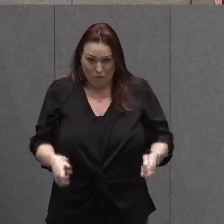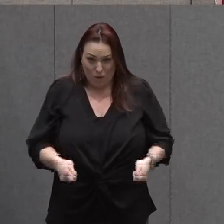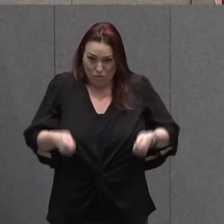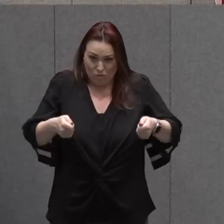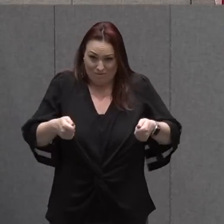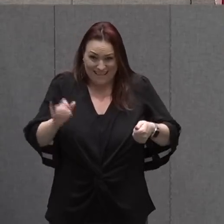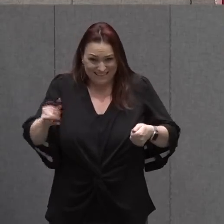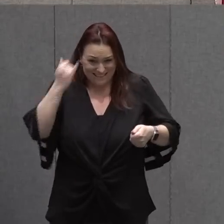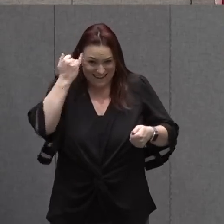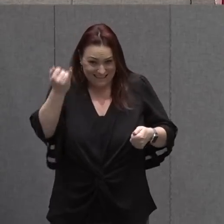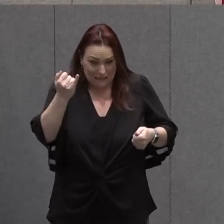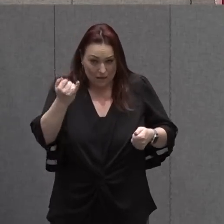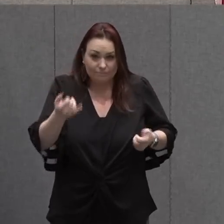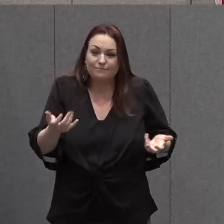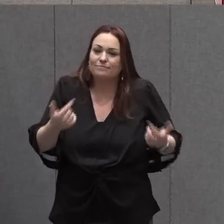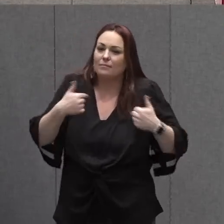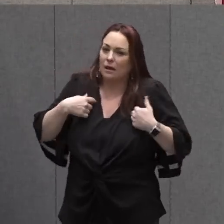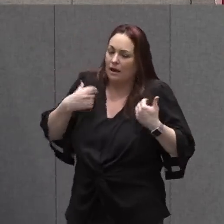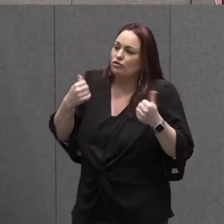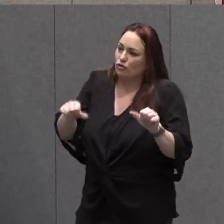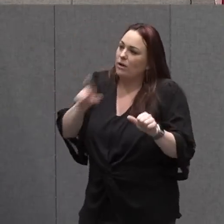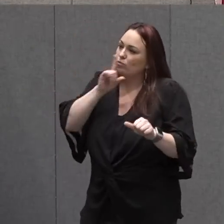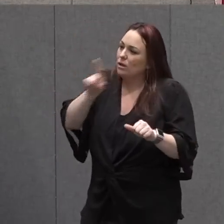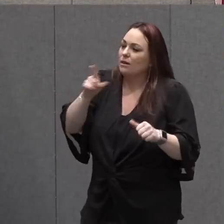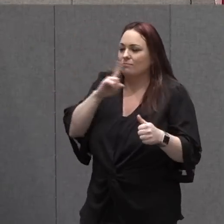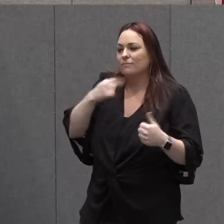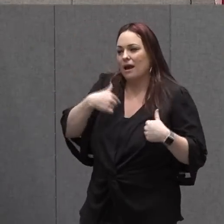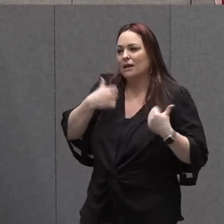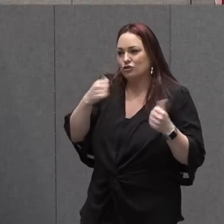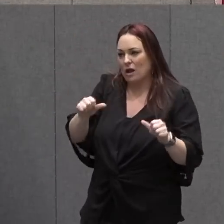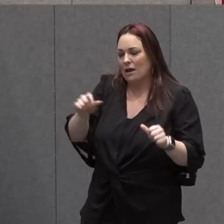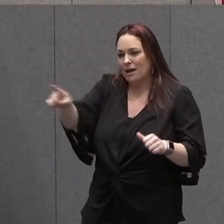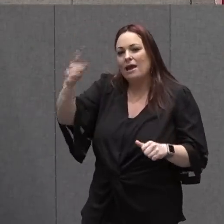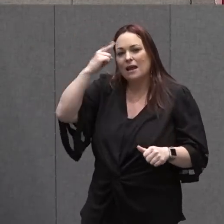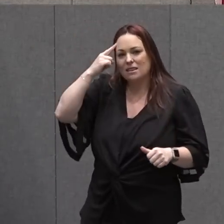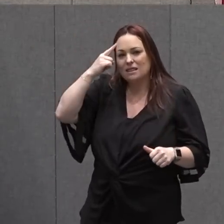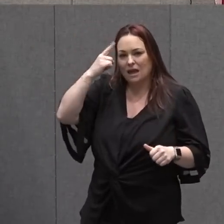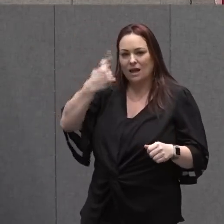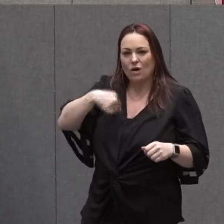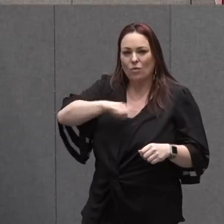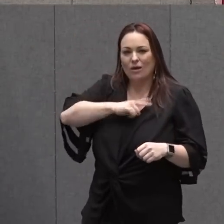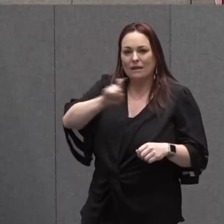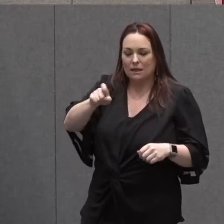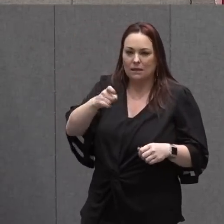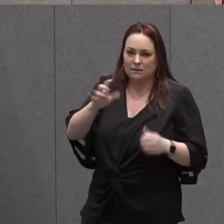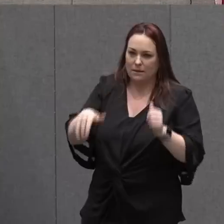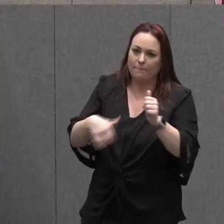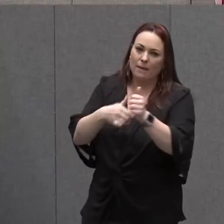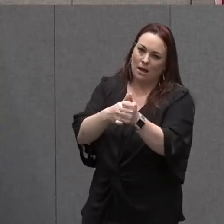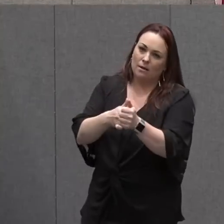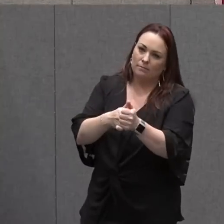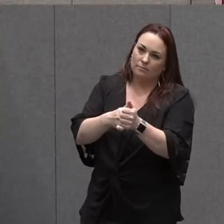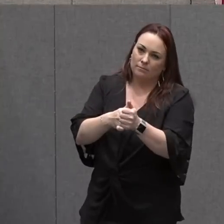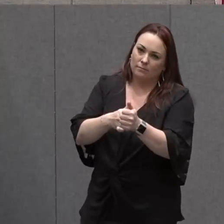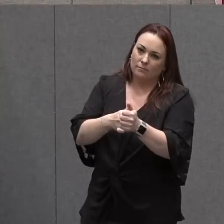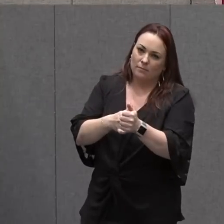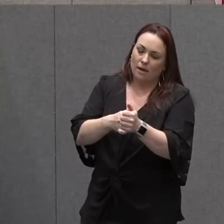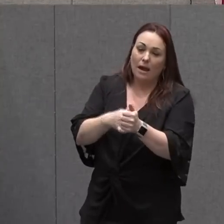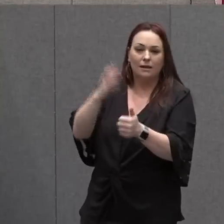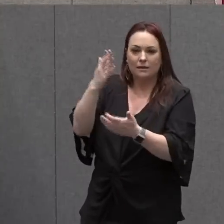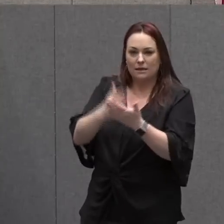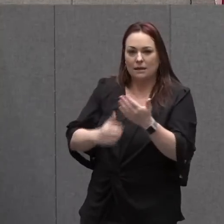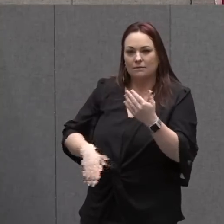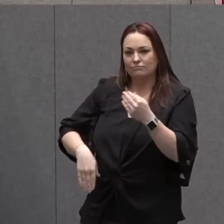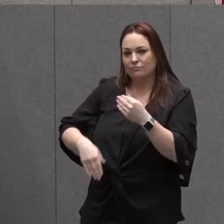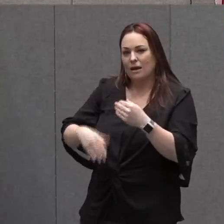So, you know what? I'm really, really trying, and I think I need some backup. I need a sidekick. I need